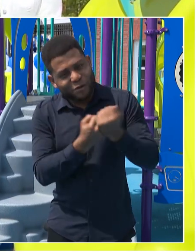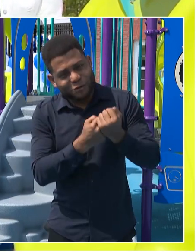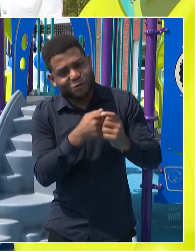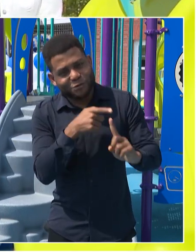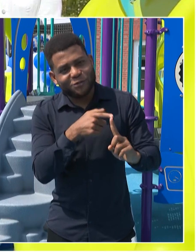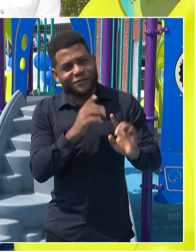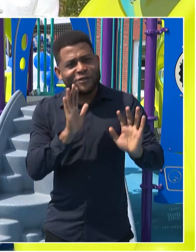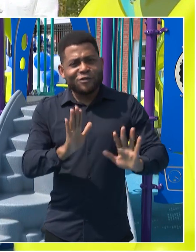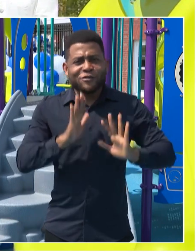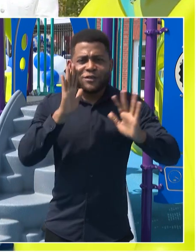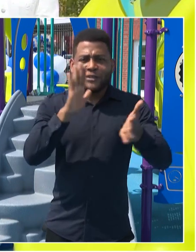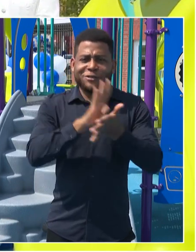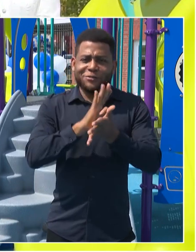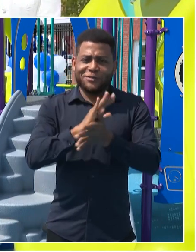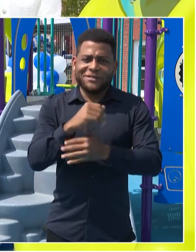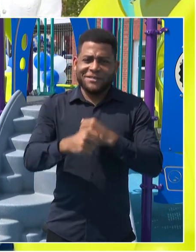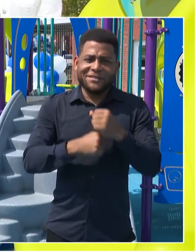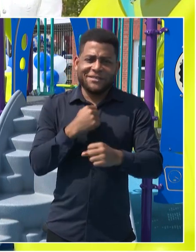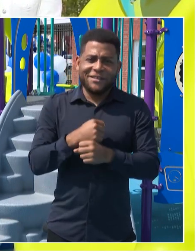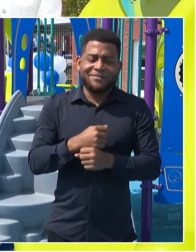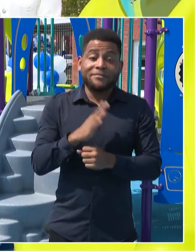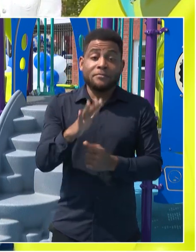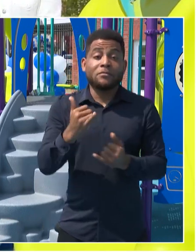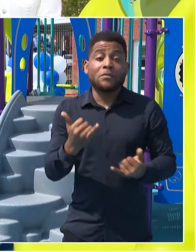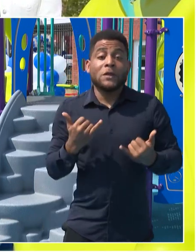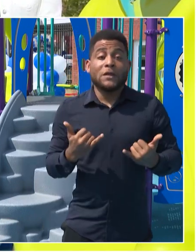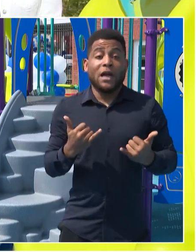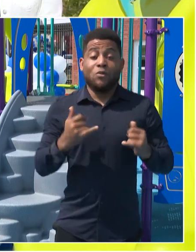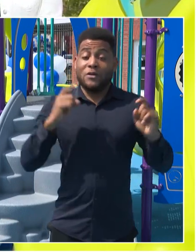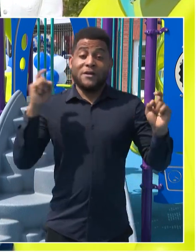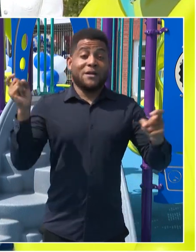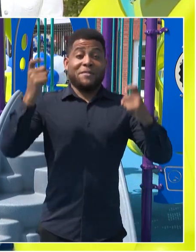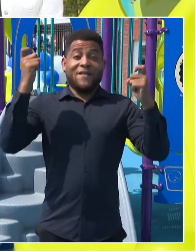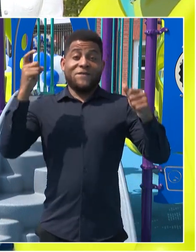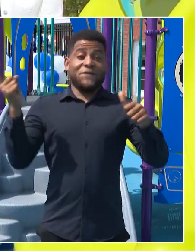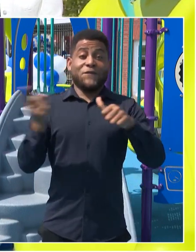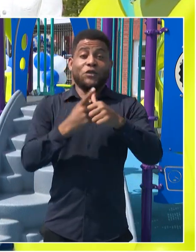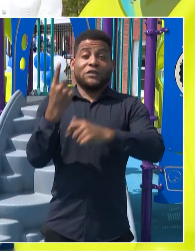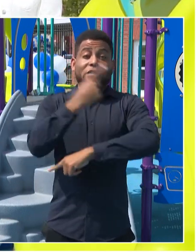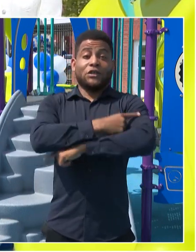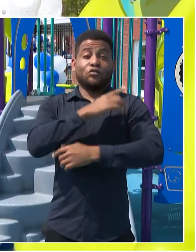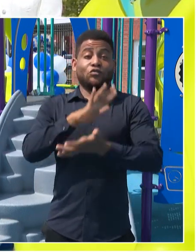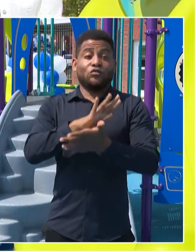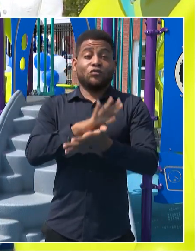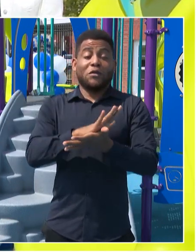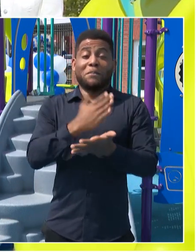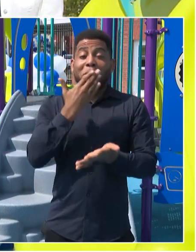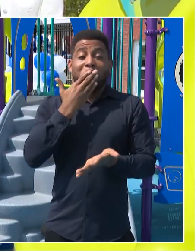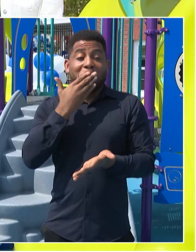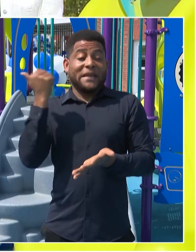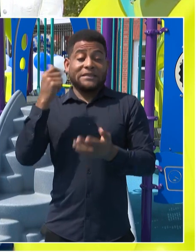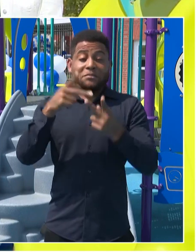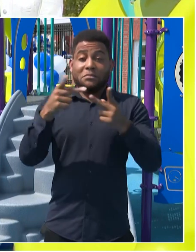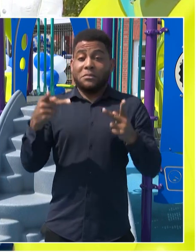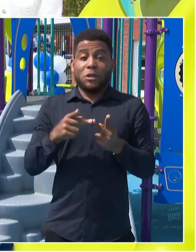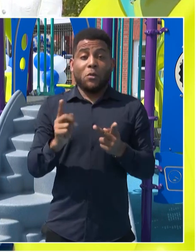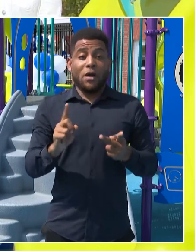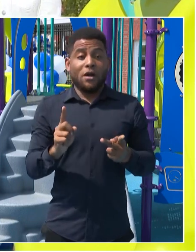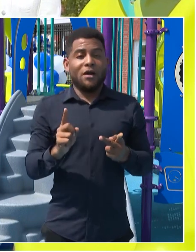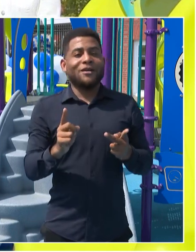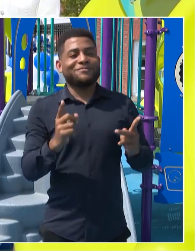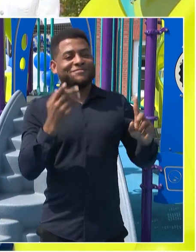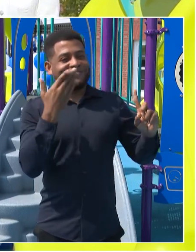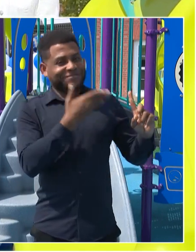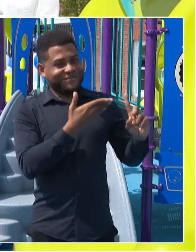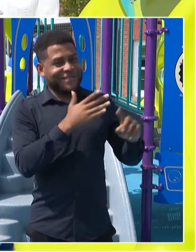think about celebrating today and kicking off the first day of school, we can't think about a better place to do it than our Early Childhood Education Center,